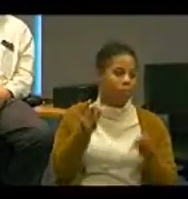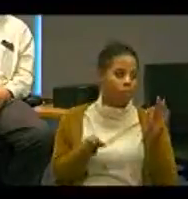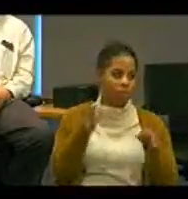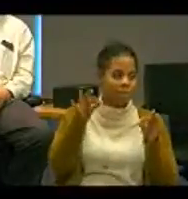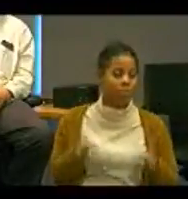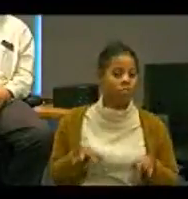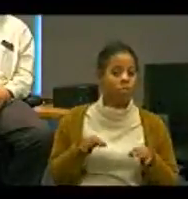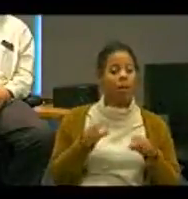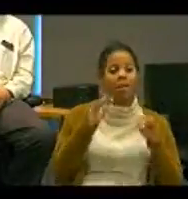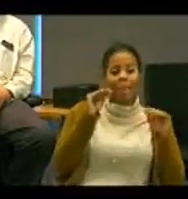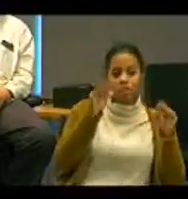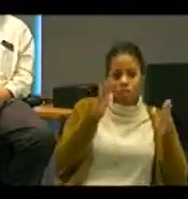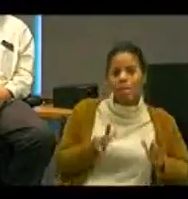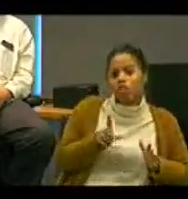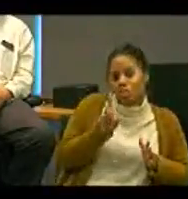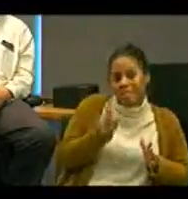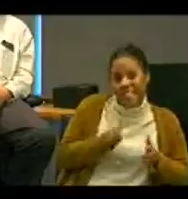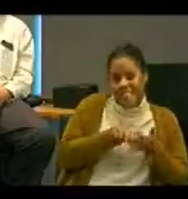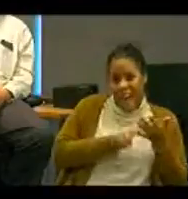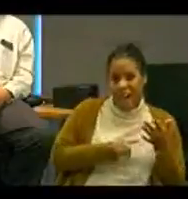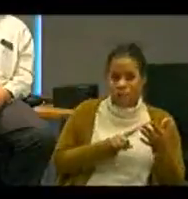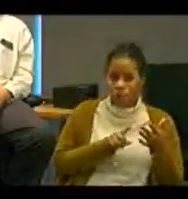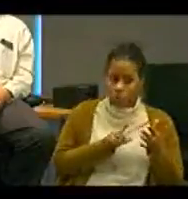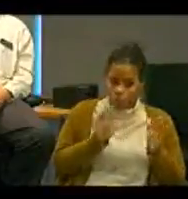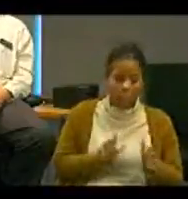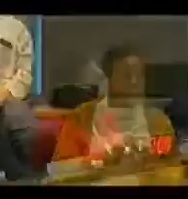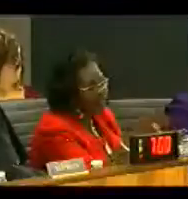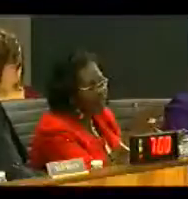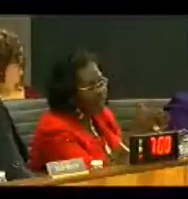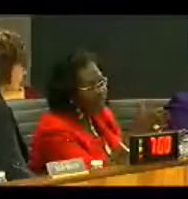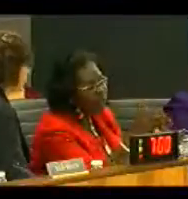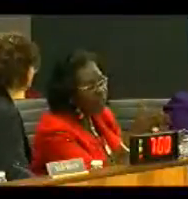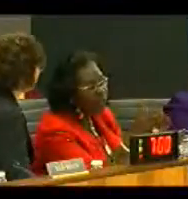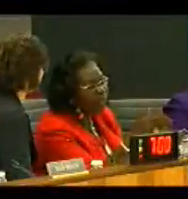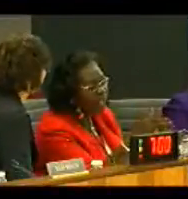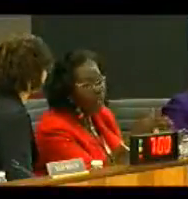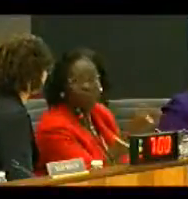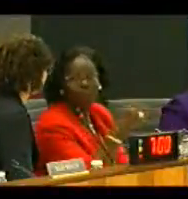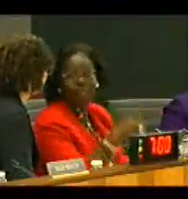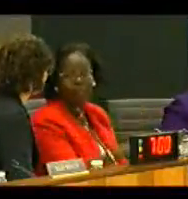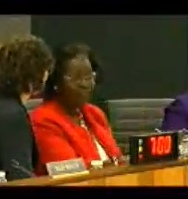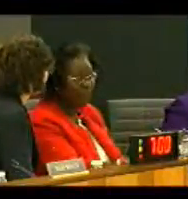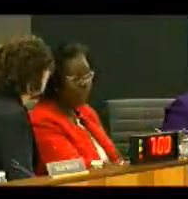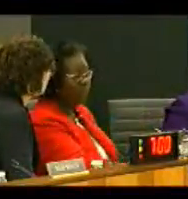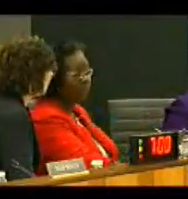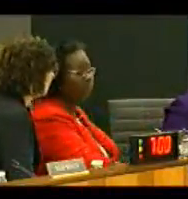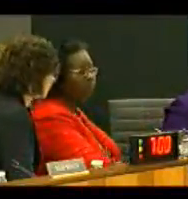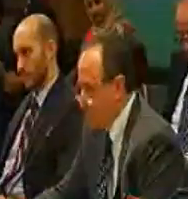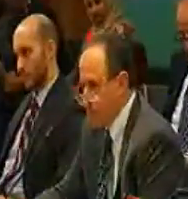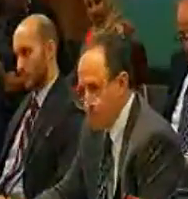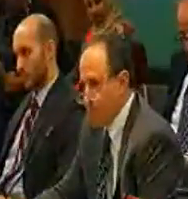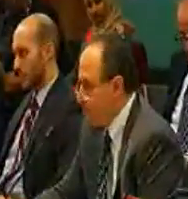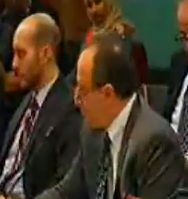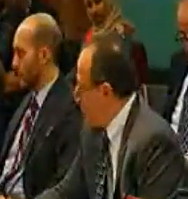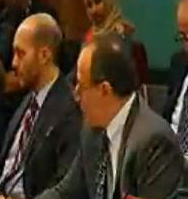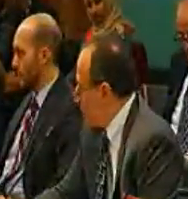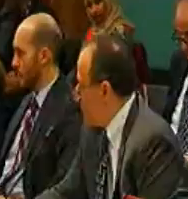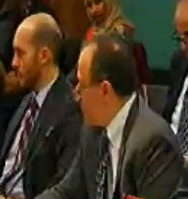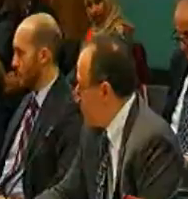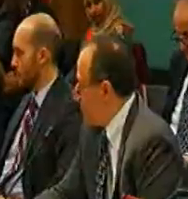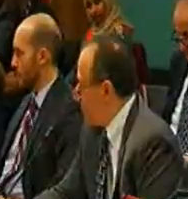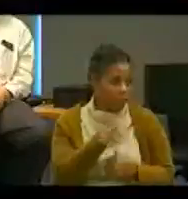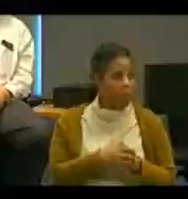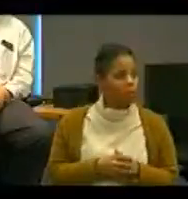Educators need that to be prompted. We really do have to, if you could follow that up with anything written you'd like to submit. Thank you. Commissioner